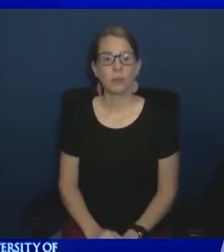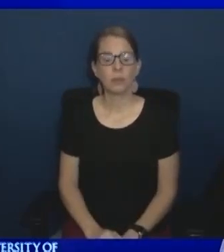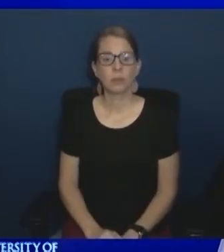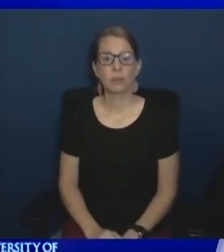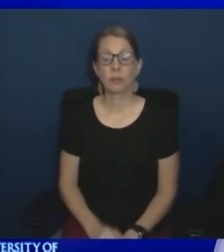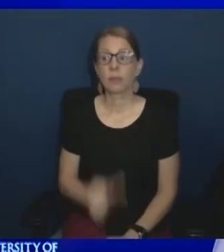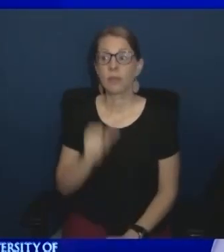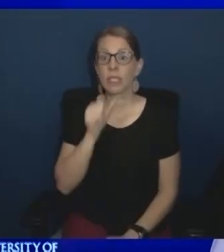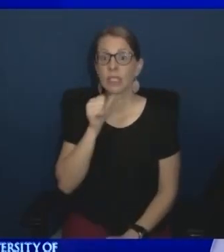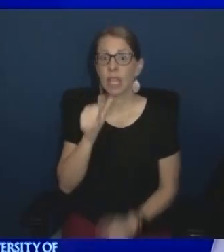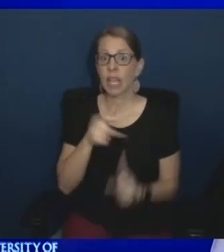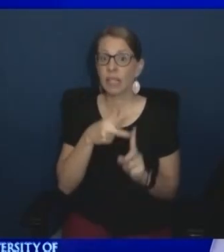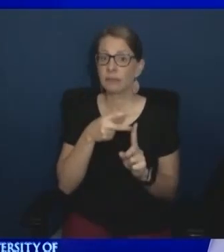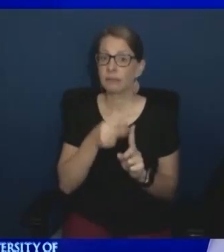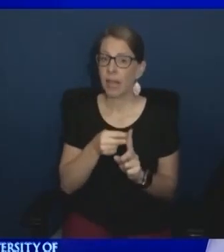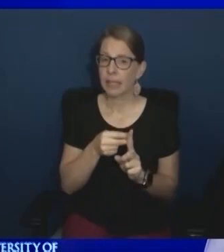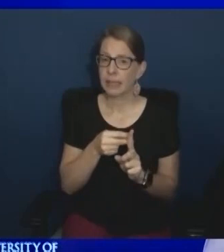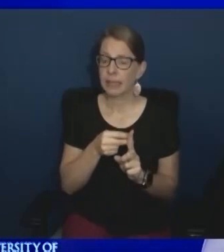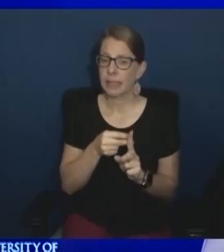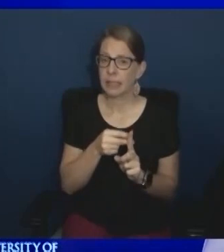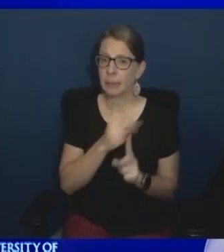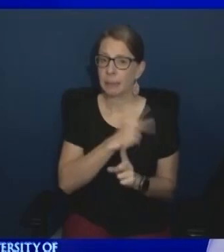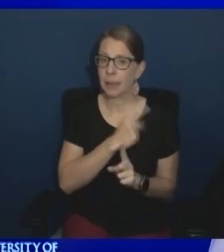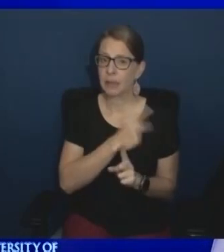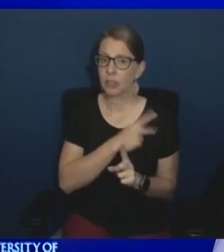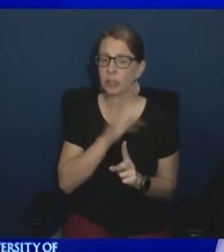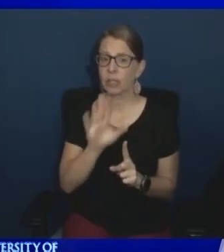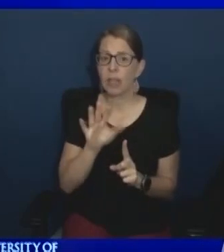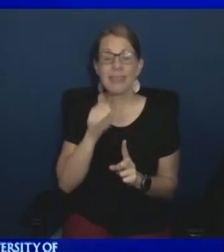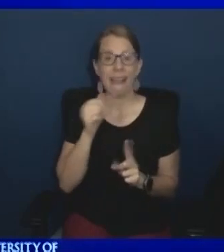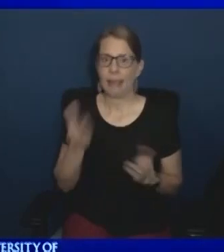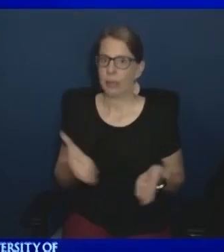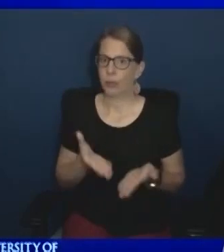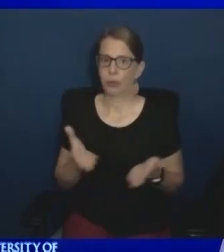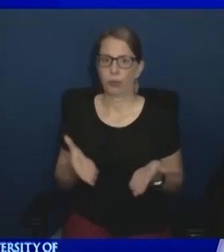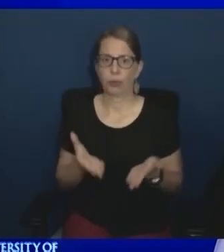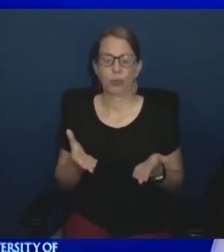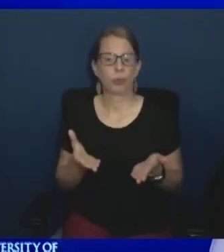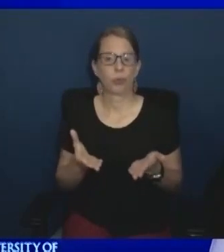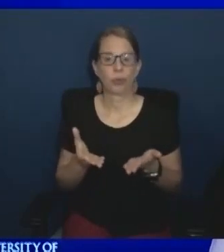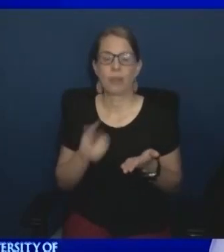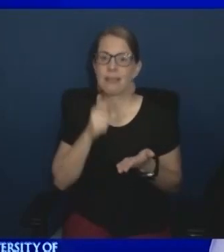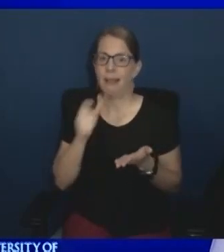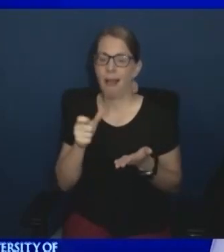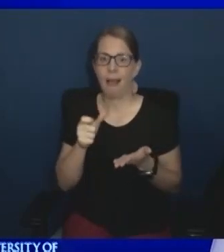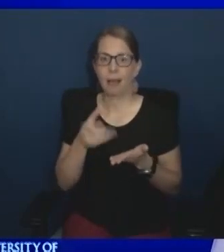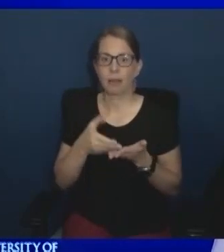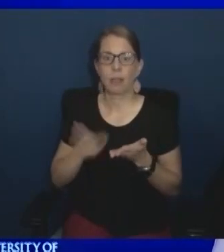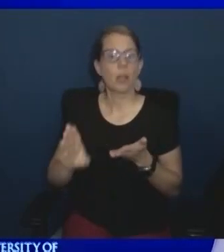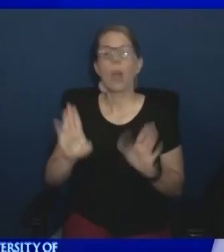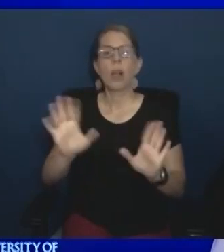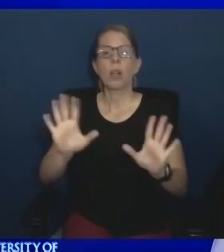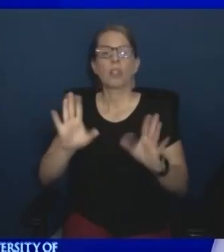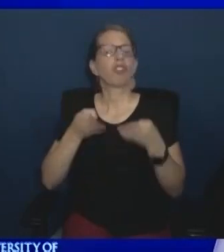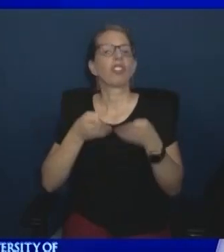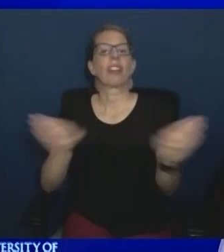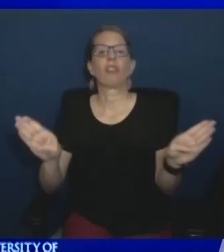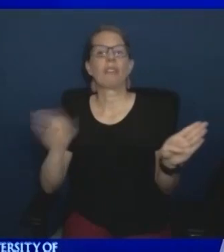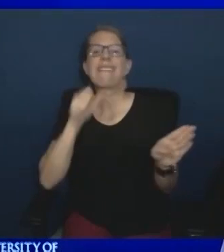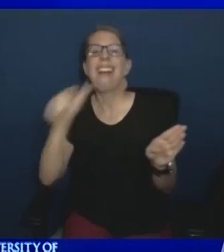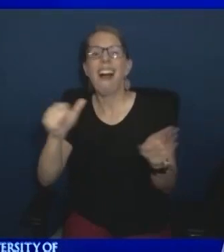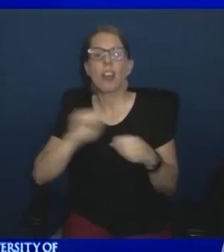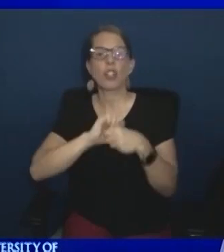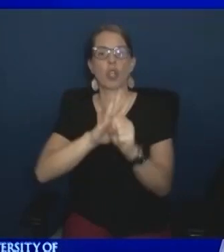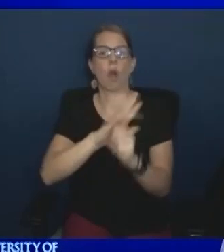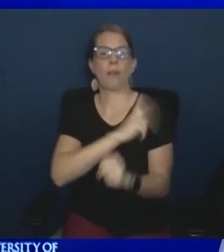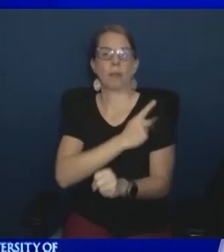not aware, especially not at our health system. We aren't specifically turning any people away. Oh, not just non-COVID